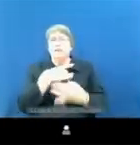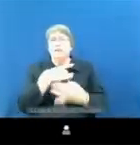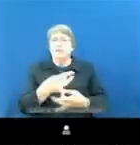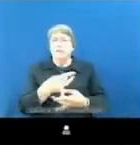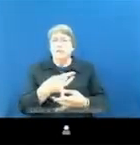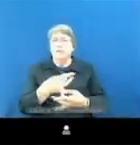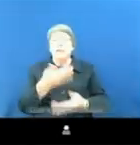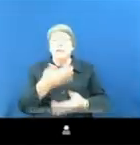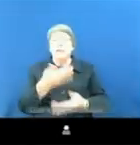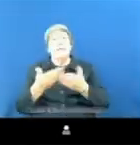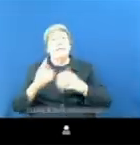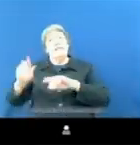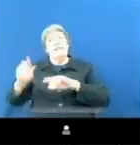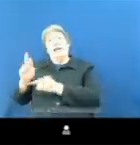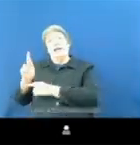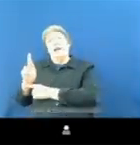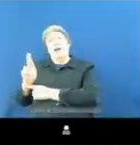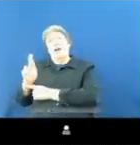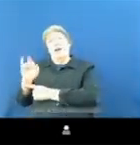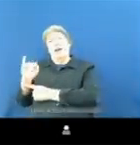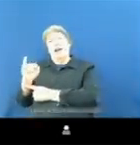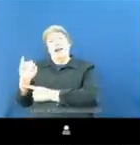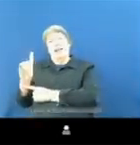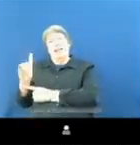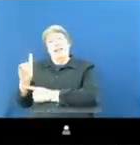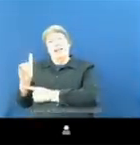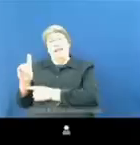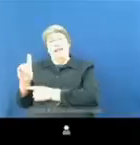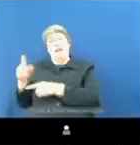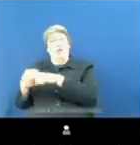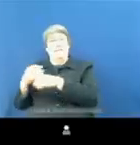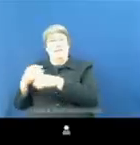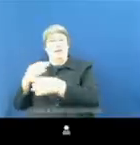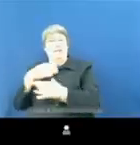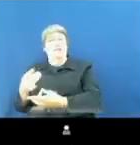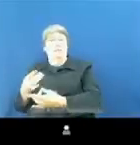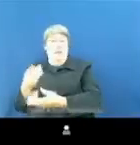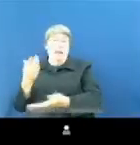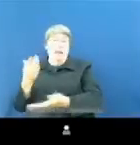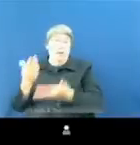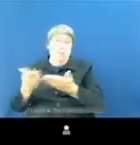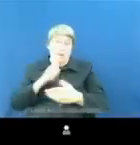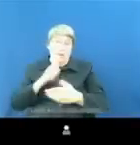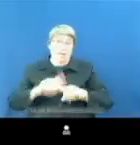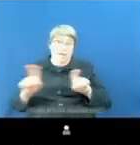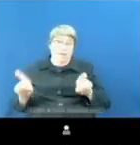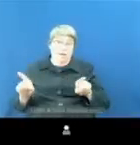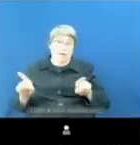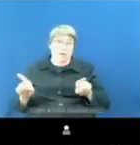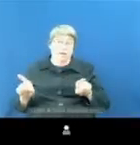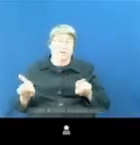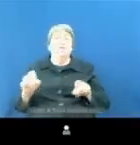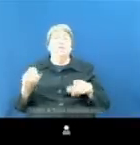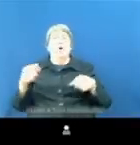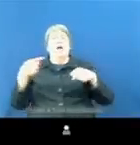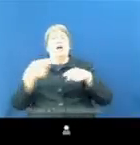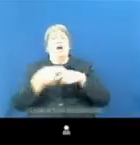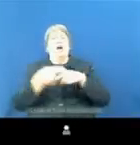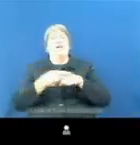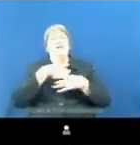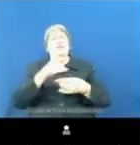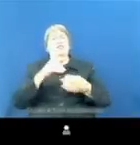the RID's conflict of interest, and it likely is. So a conflict of interest deals with a